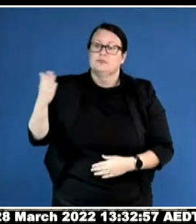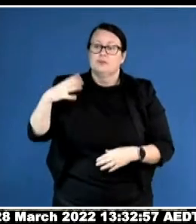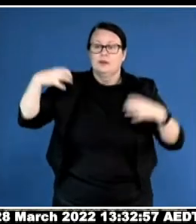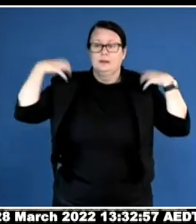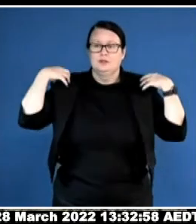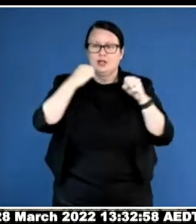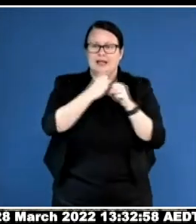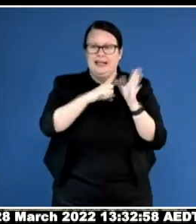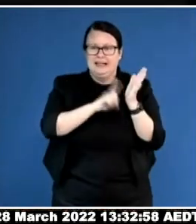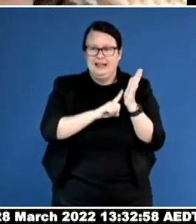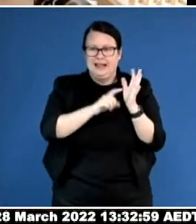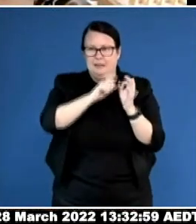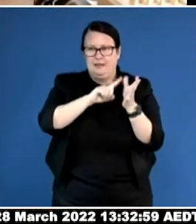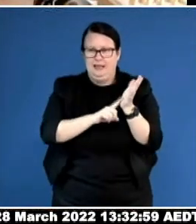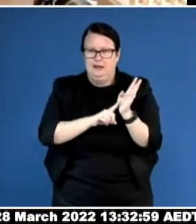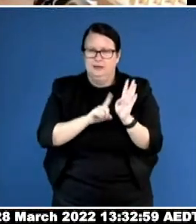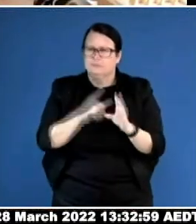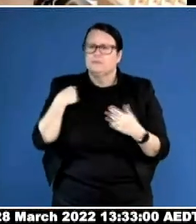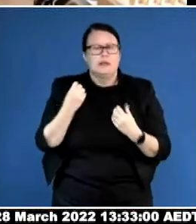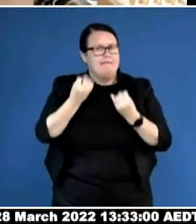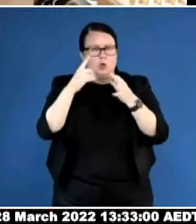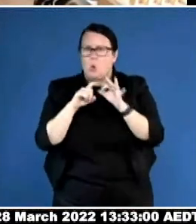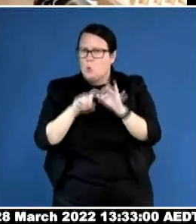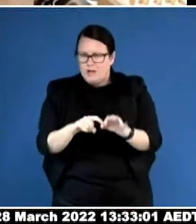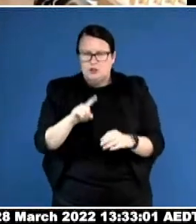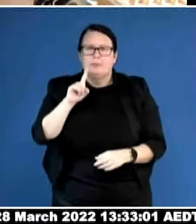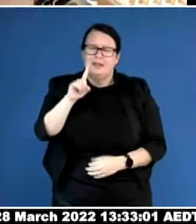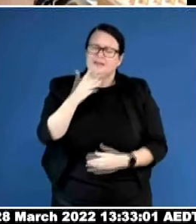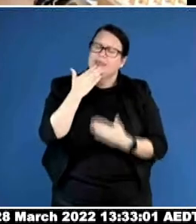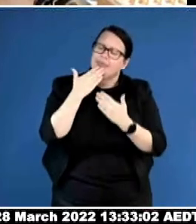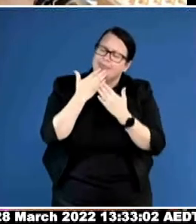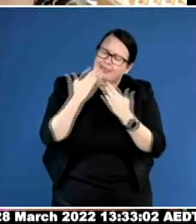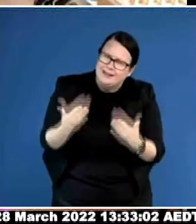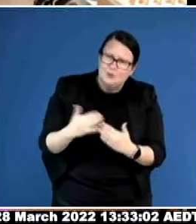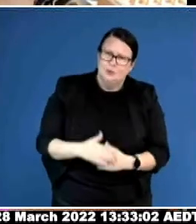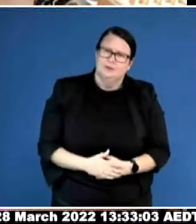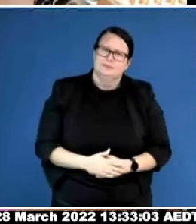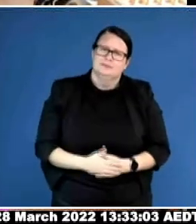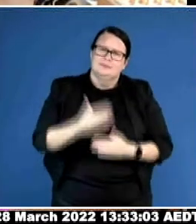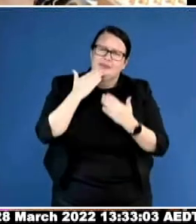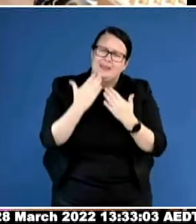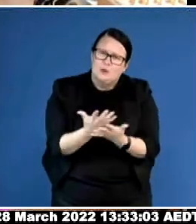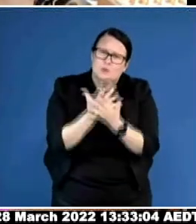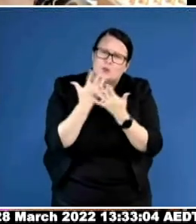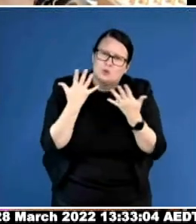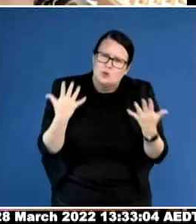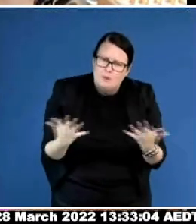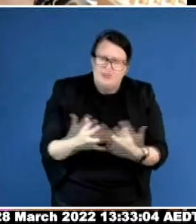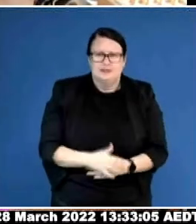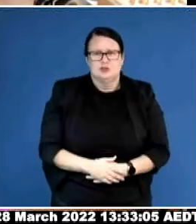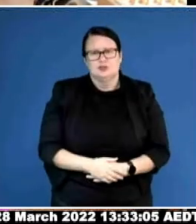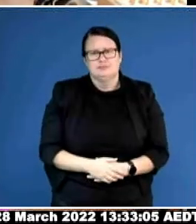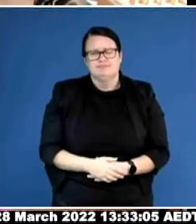I have no questions, but I want to thank you so much, Ms. Lee. That was really